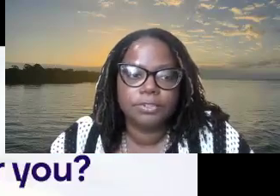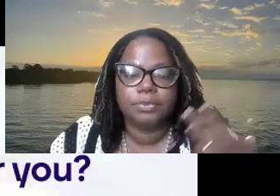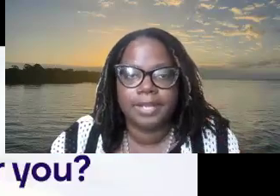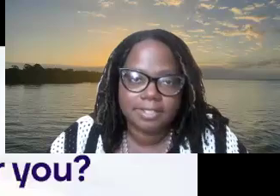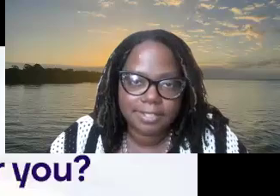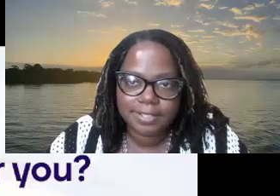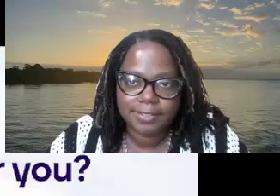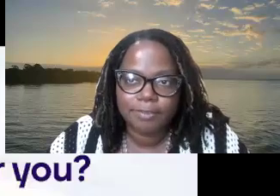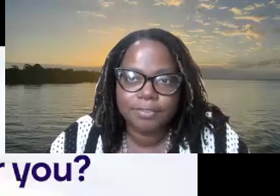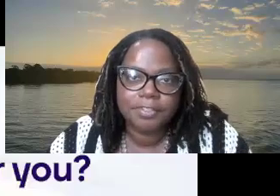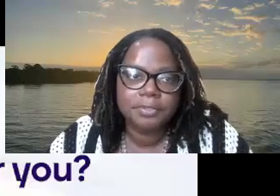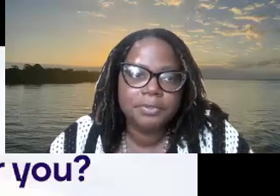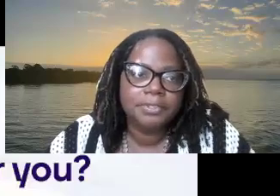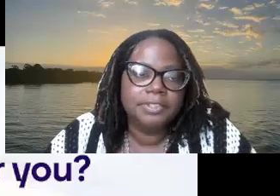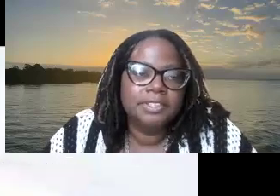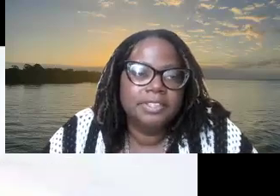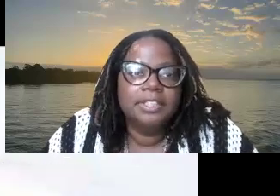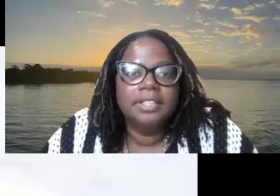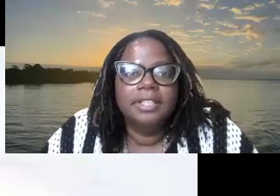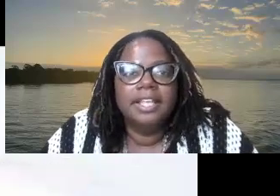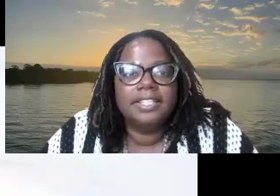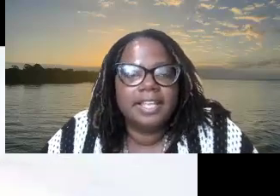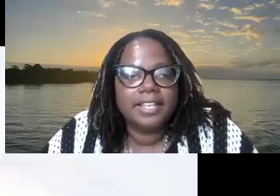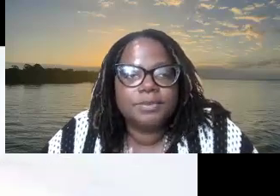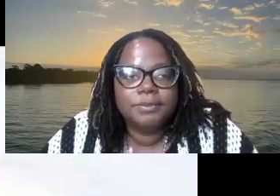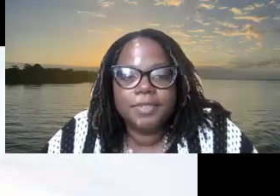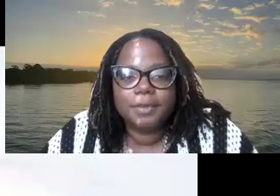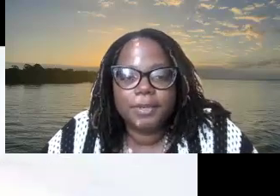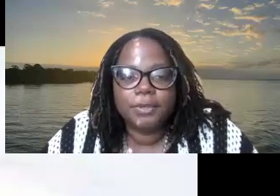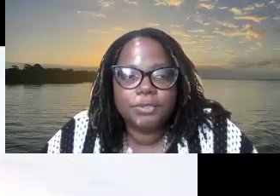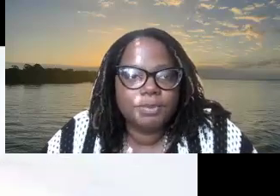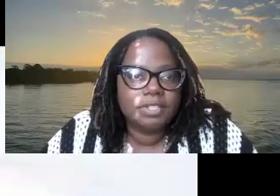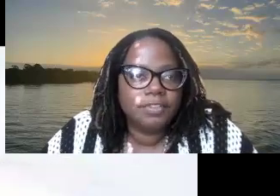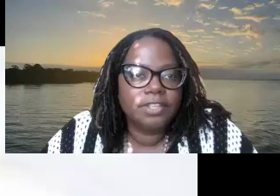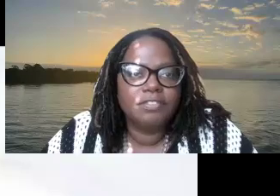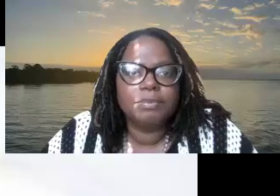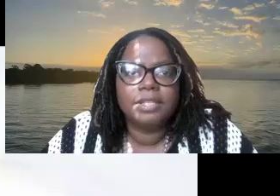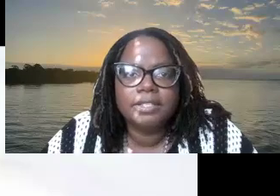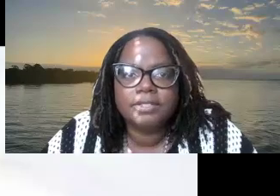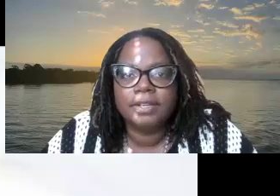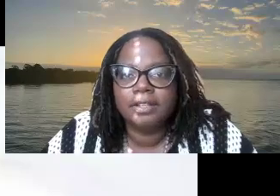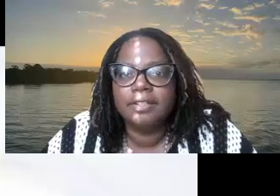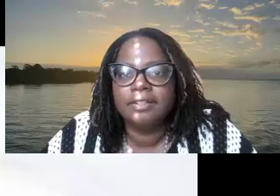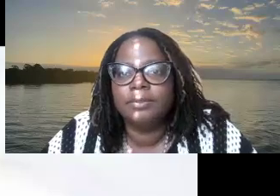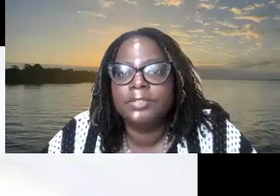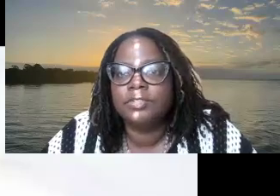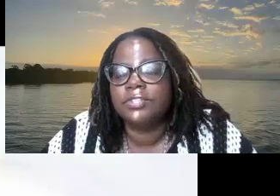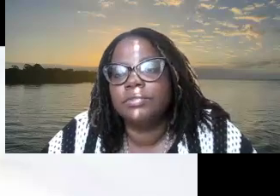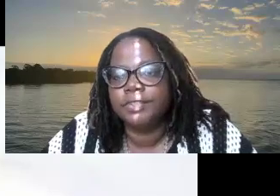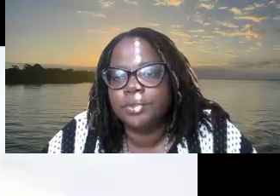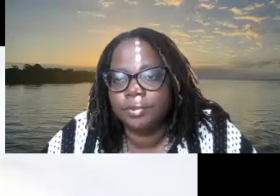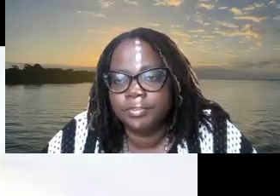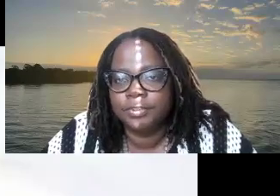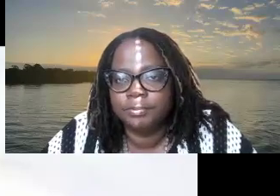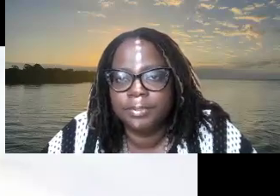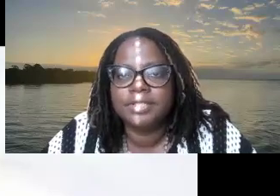So these are good practices that I offer for you. And this last one, when you think about culture specific, think of a place or a holiday that holds